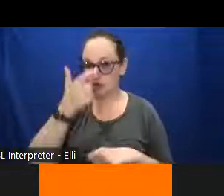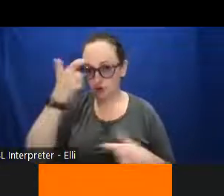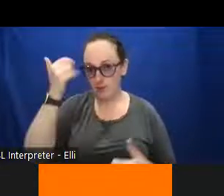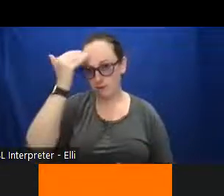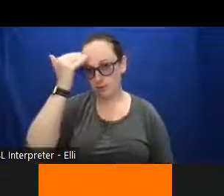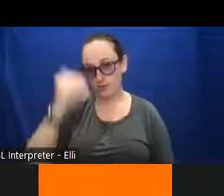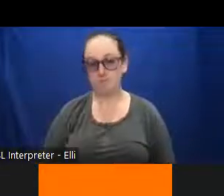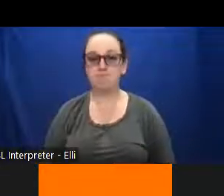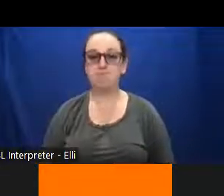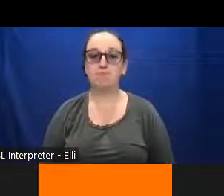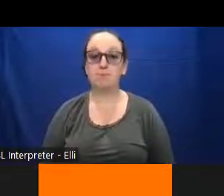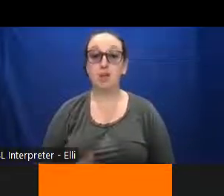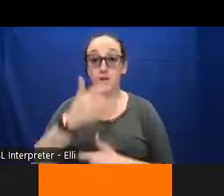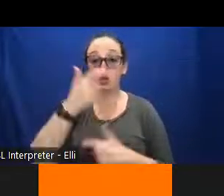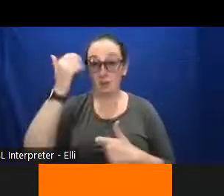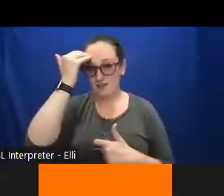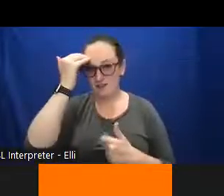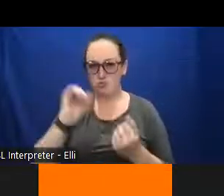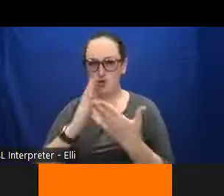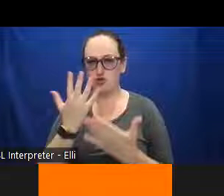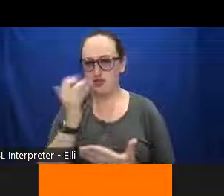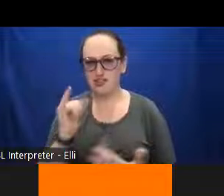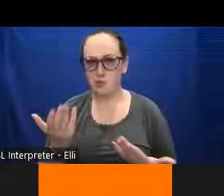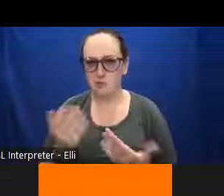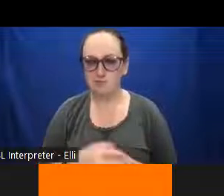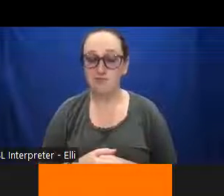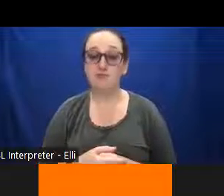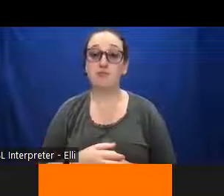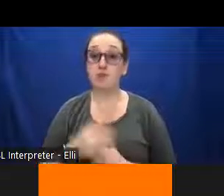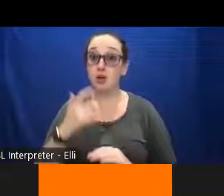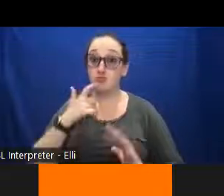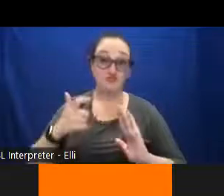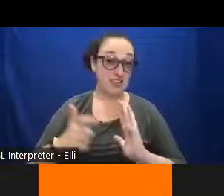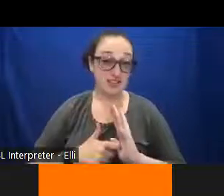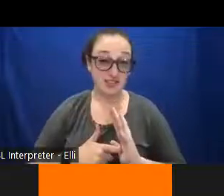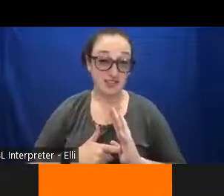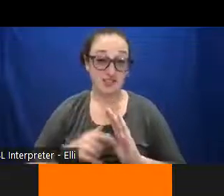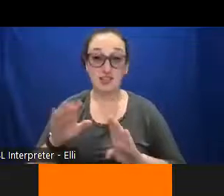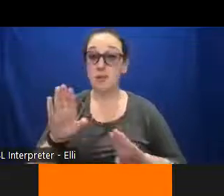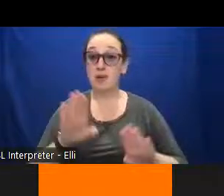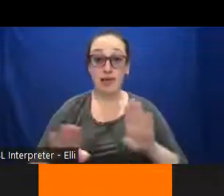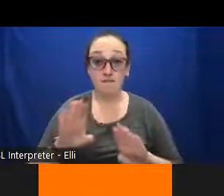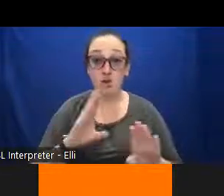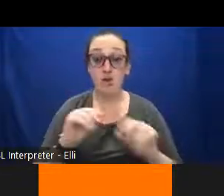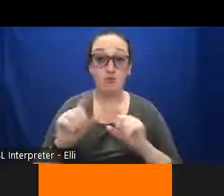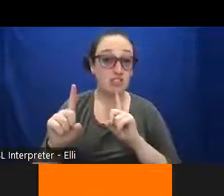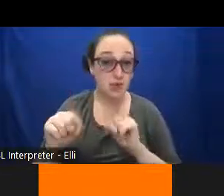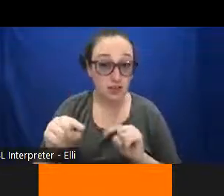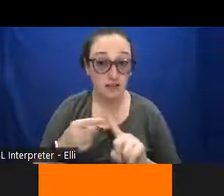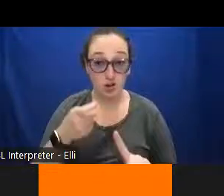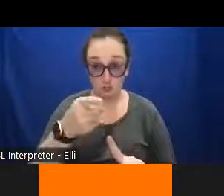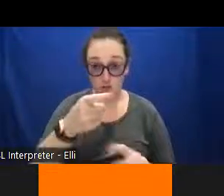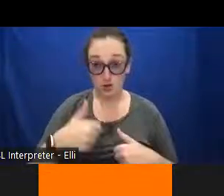a trauma-informed approach is one that recognizes that the behaviors and responses